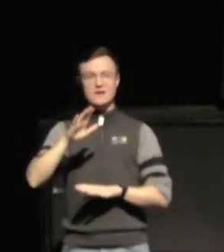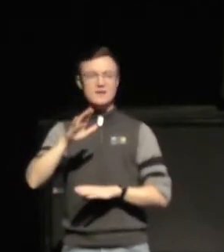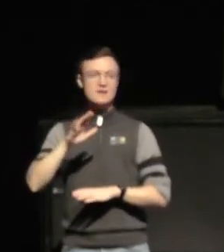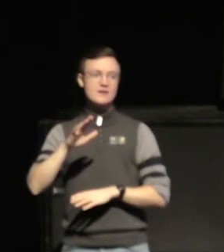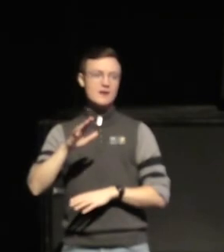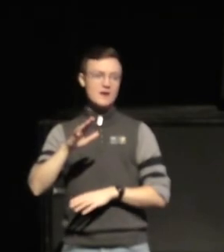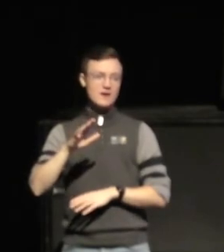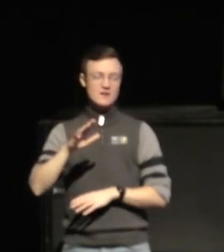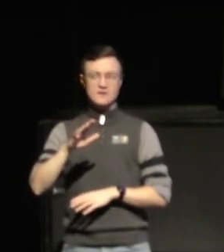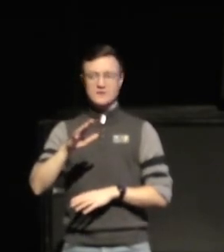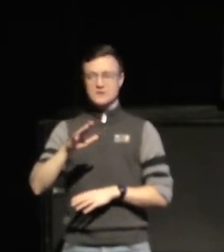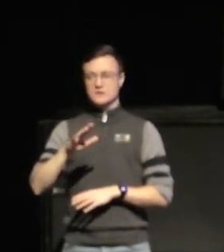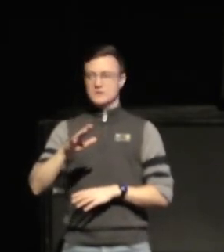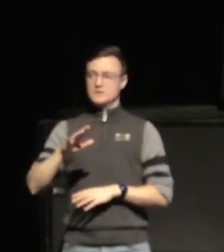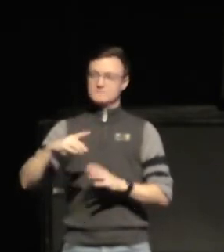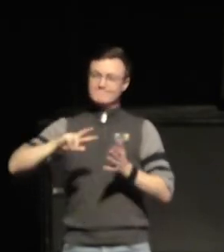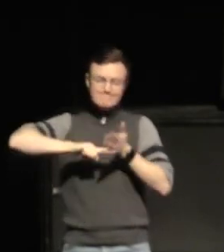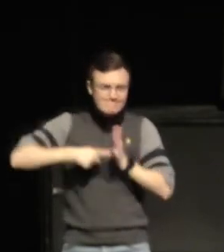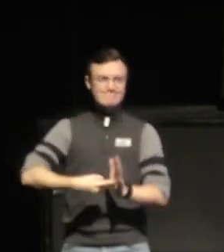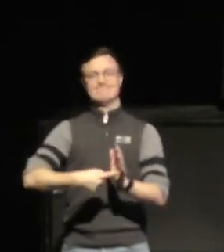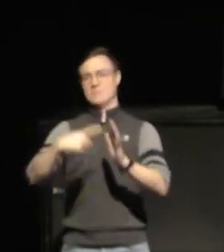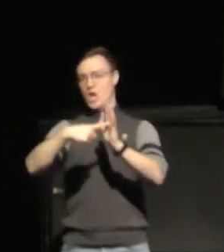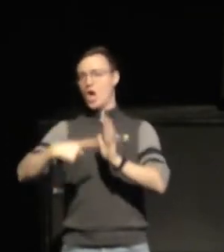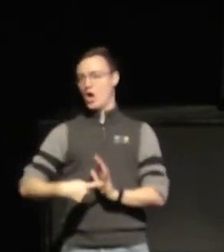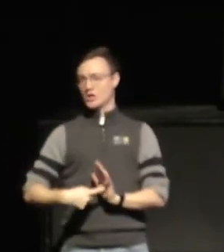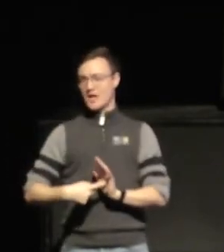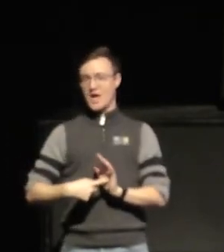hard policies such as